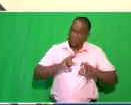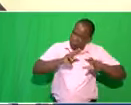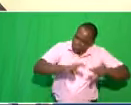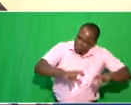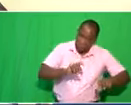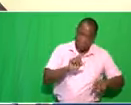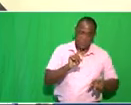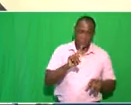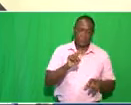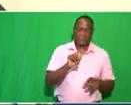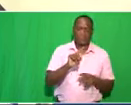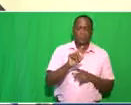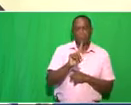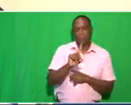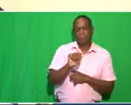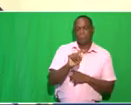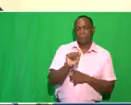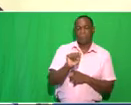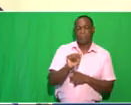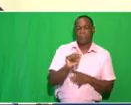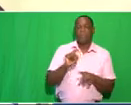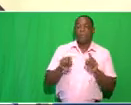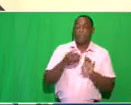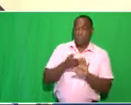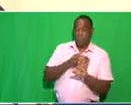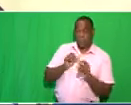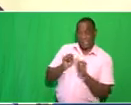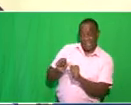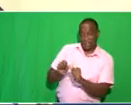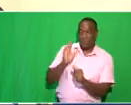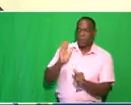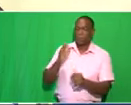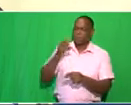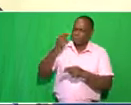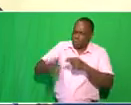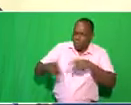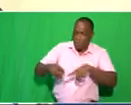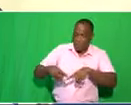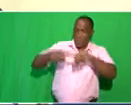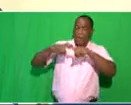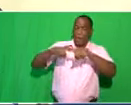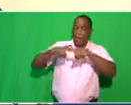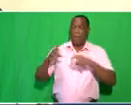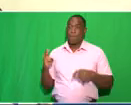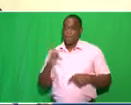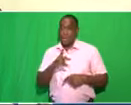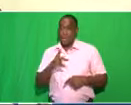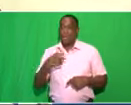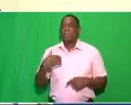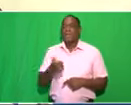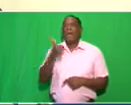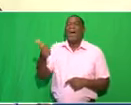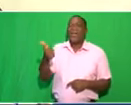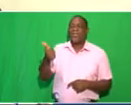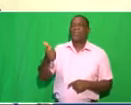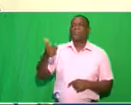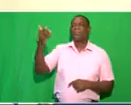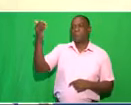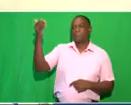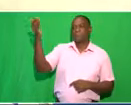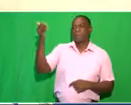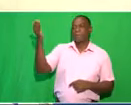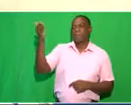that, we will take a small break. And when we come back, we will have another presentation from another member of the